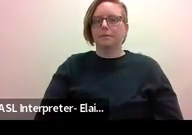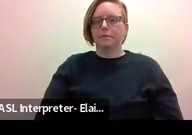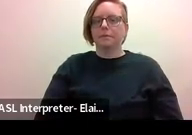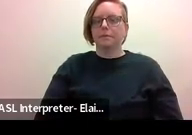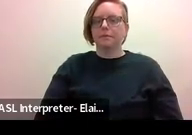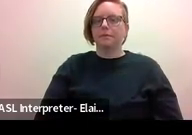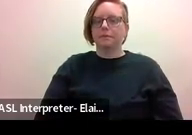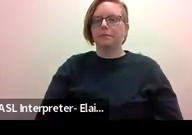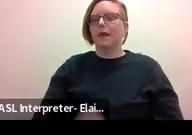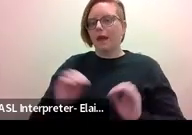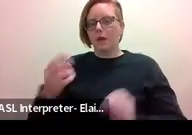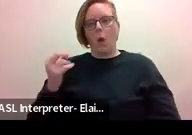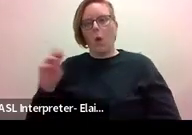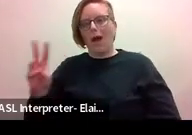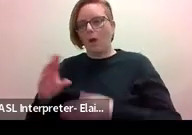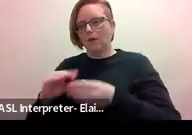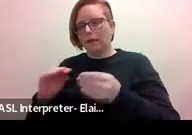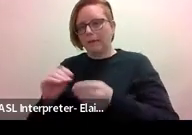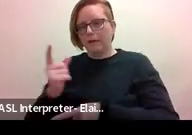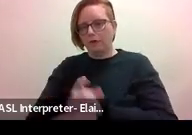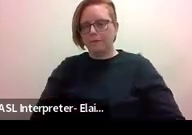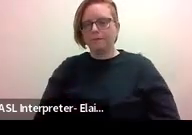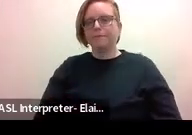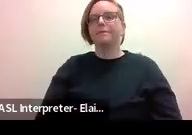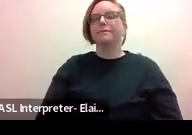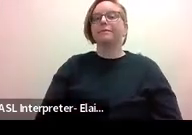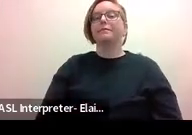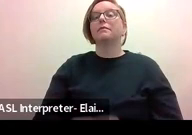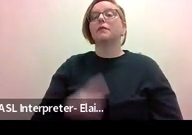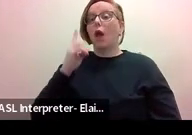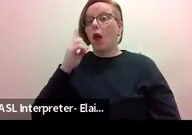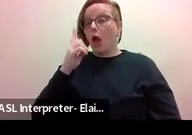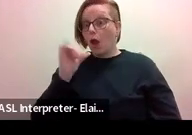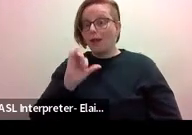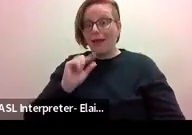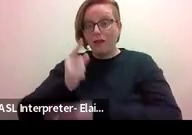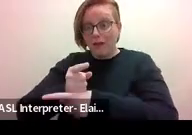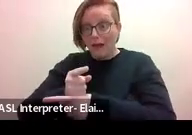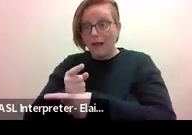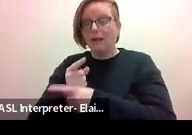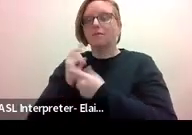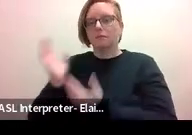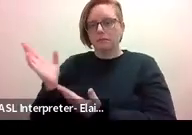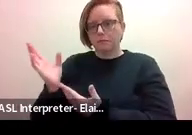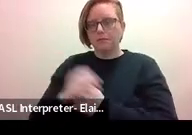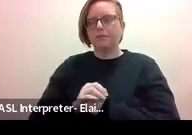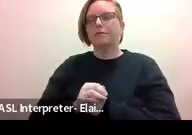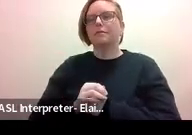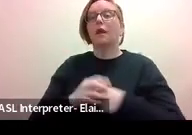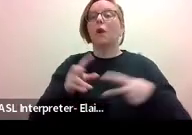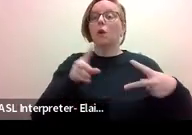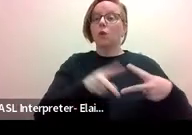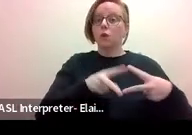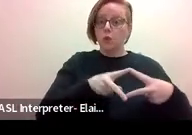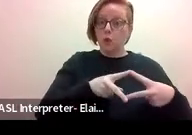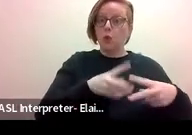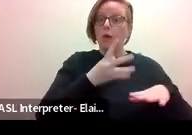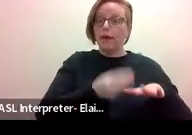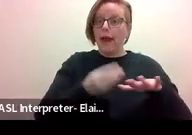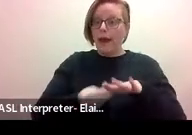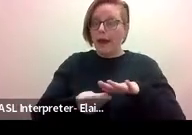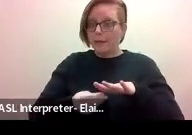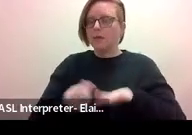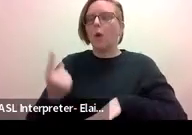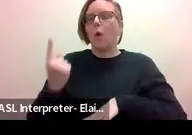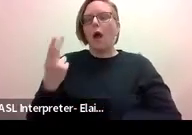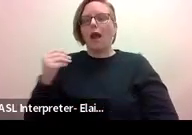All right, here's an example of what that would look like. So here's an example of having just one how statement for those two gaps. So you've got your persistent